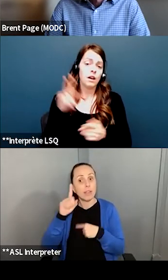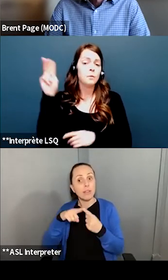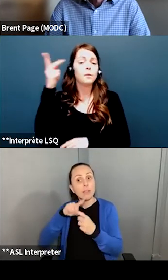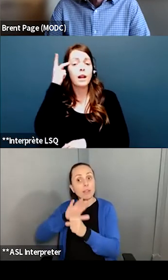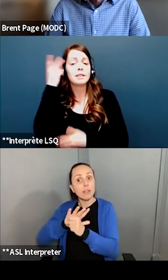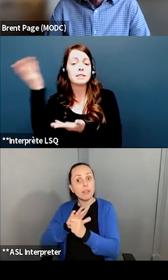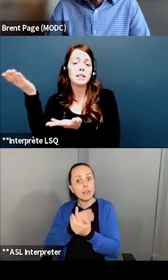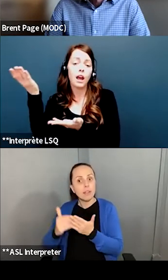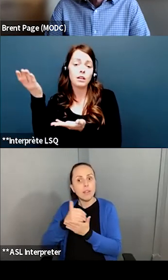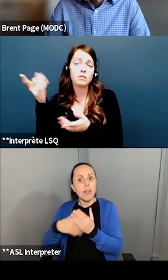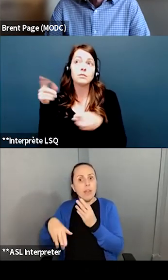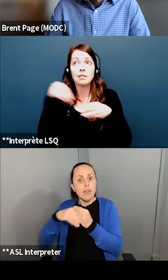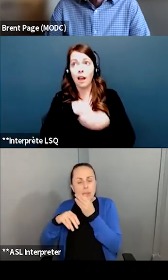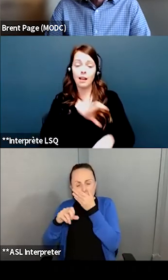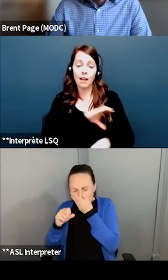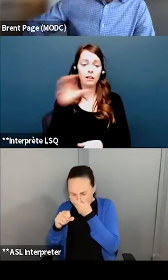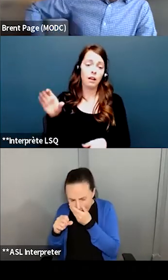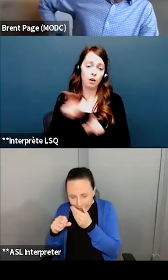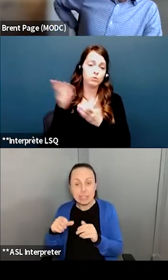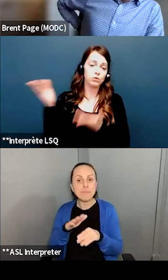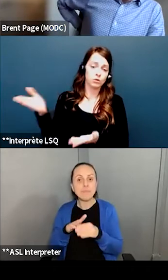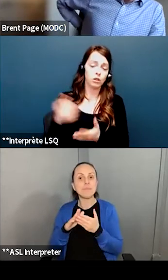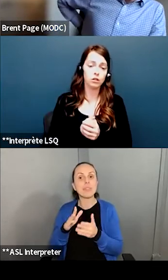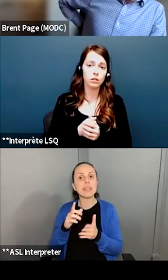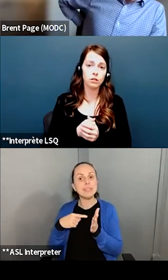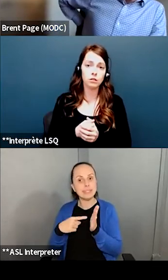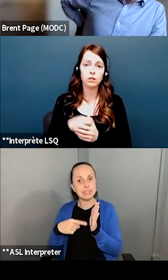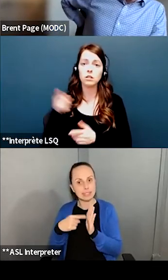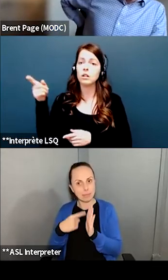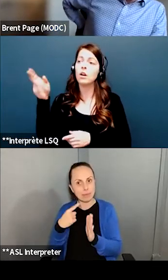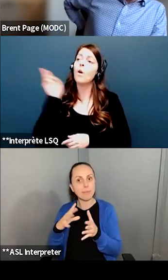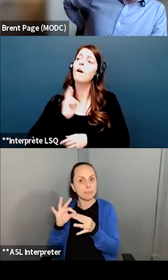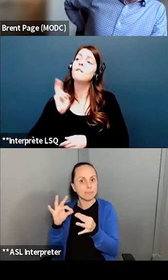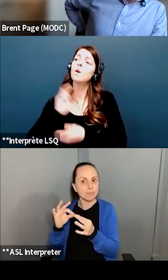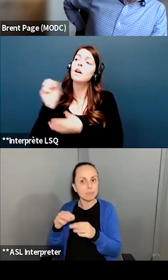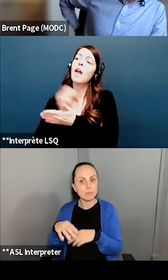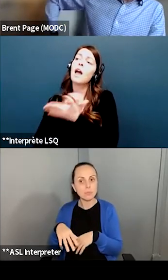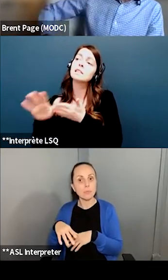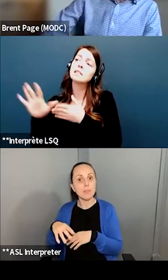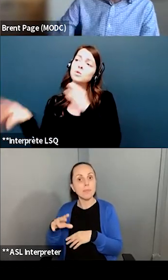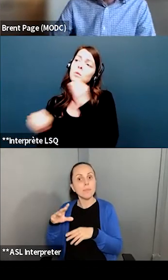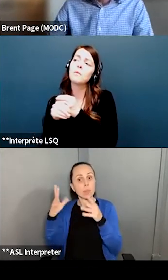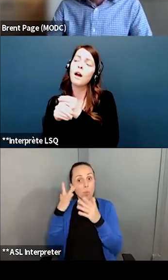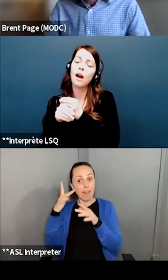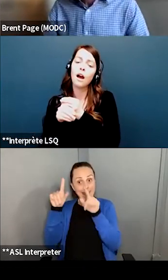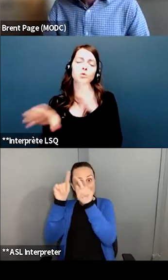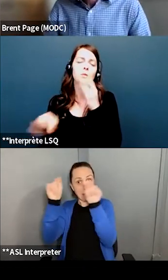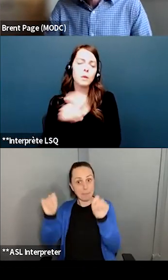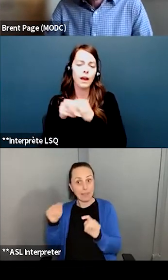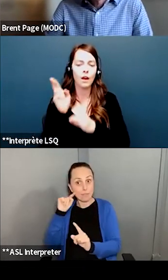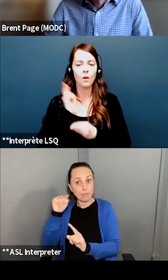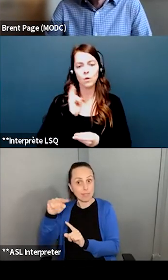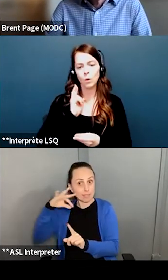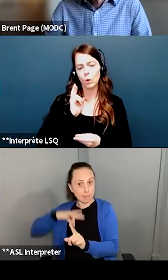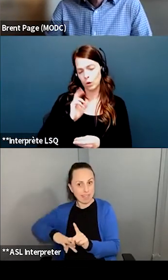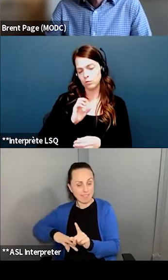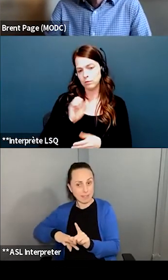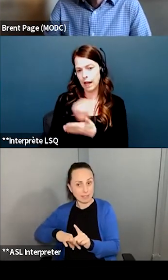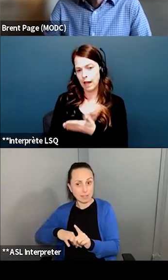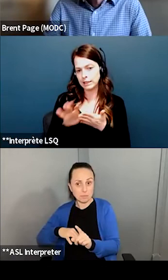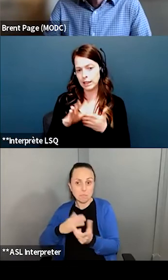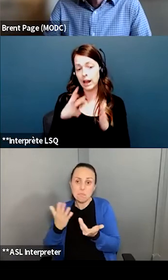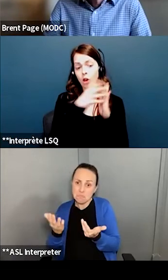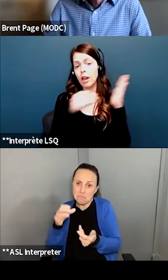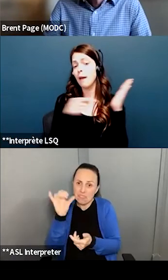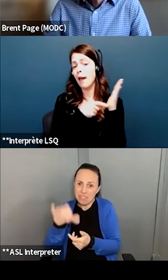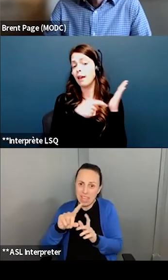income supplement, which sometimes gets mentioned as the exemplar or template for this benefit. Well,